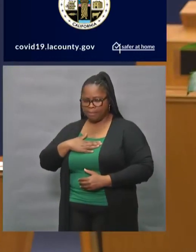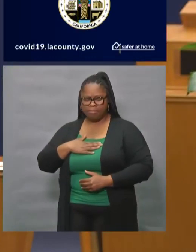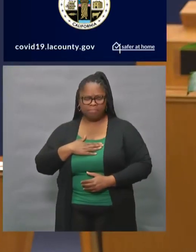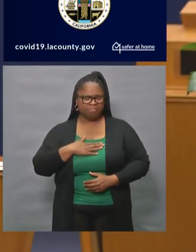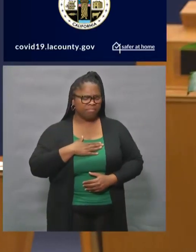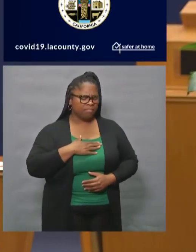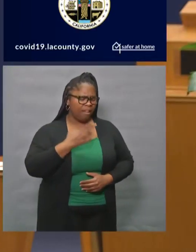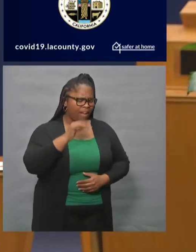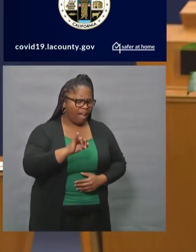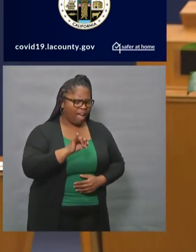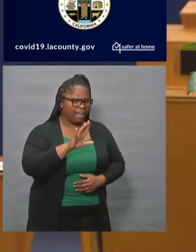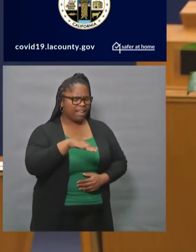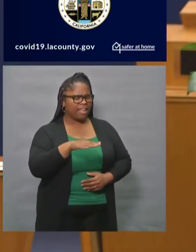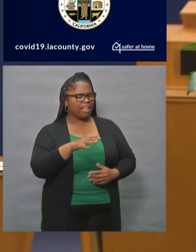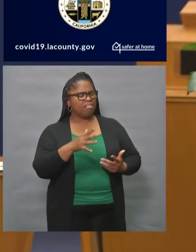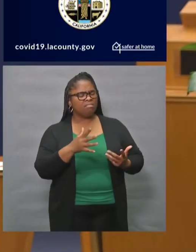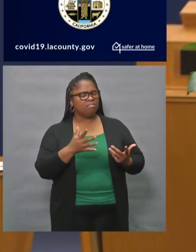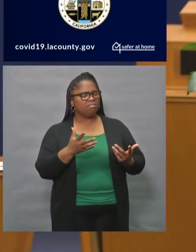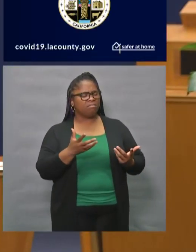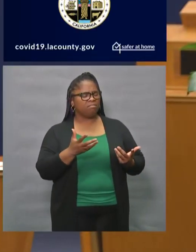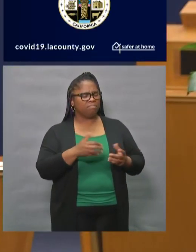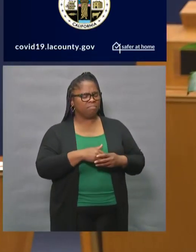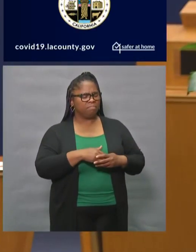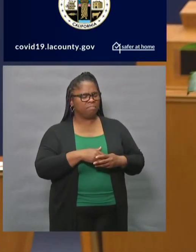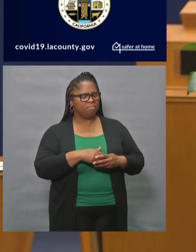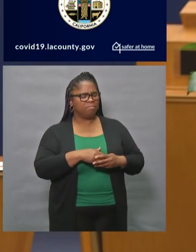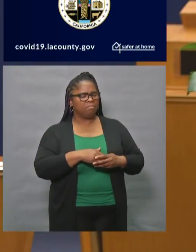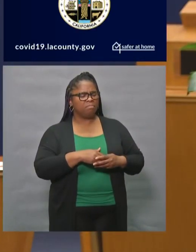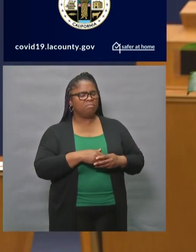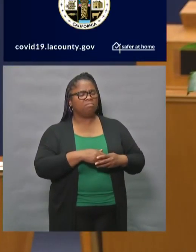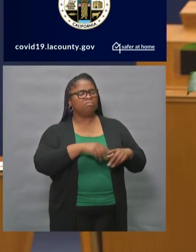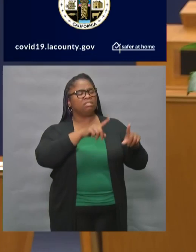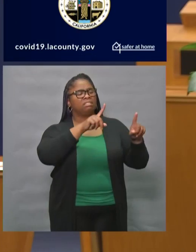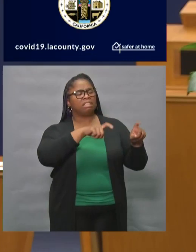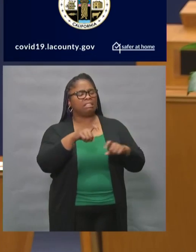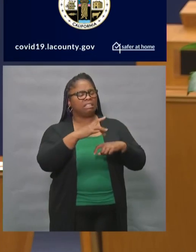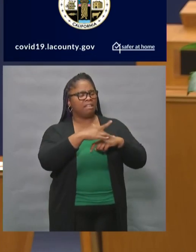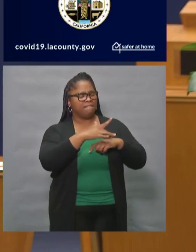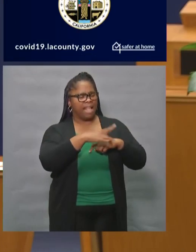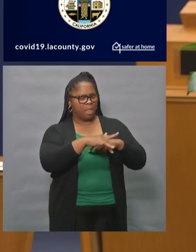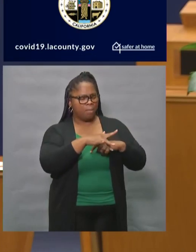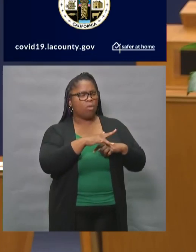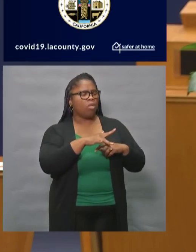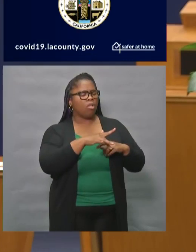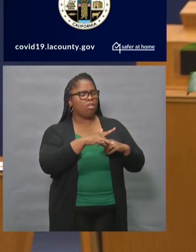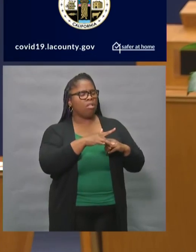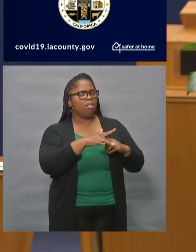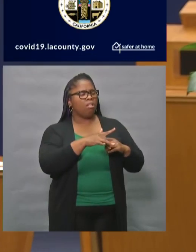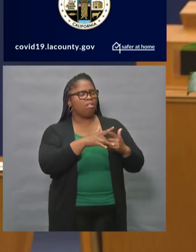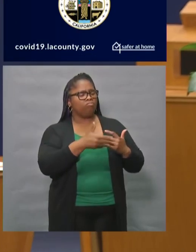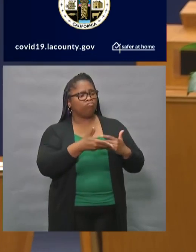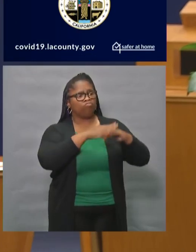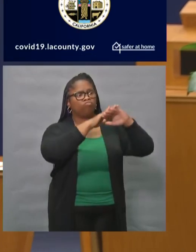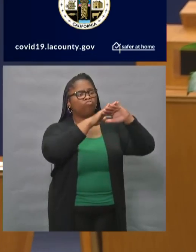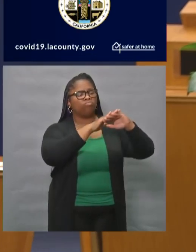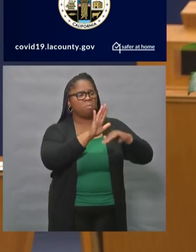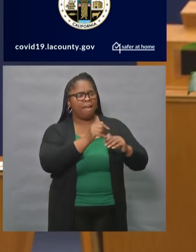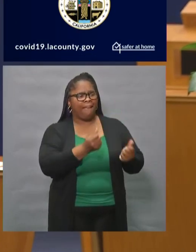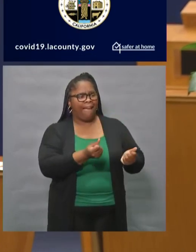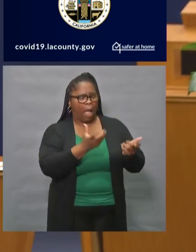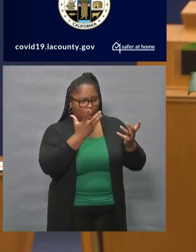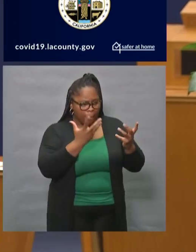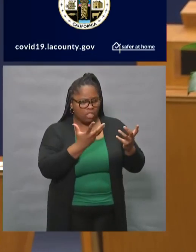of how much more testing capacity you would need in the county to do regular surveillance testing in nursing homes and other